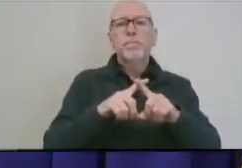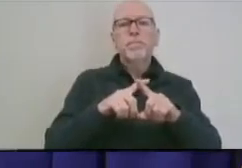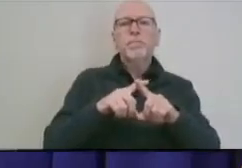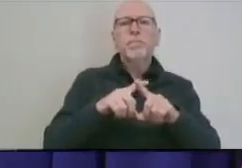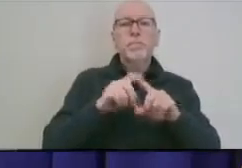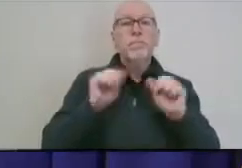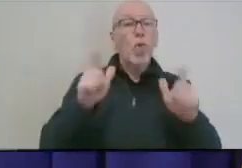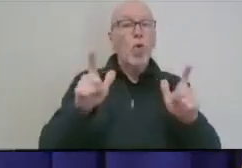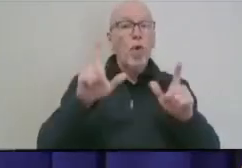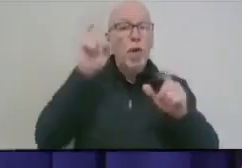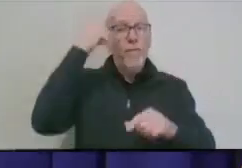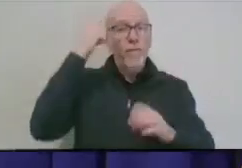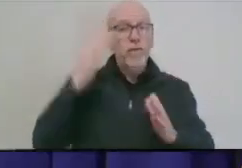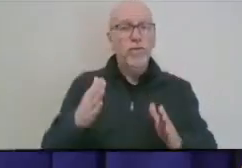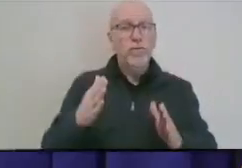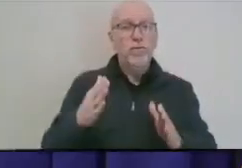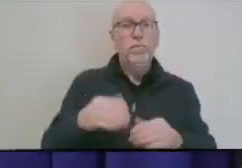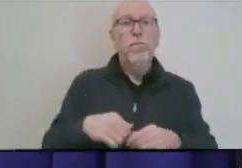governors,